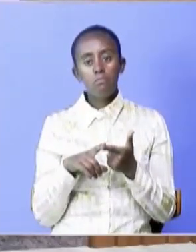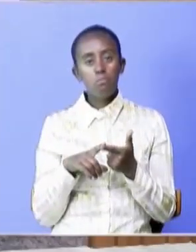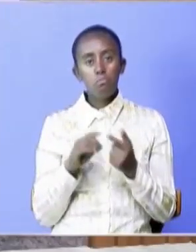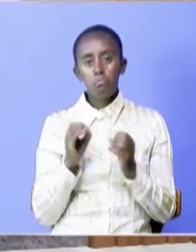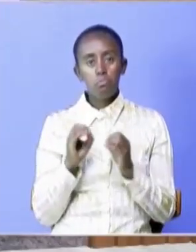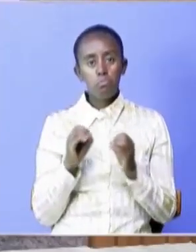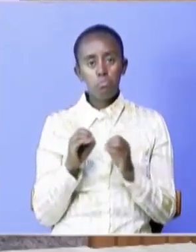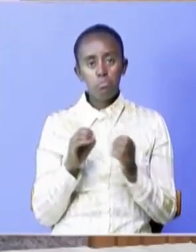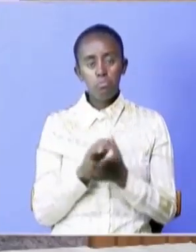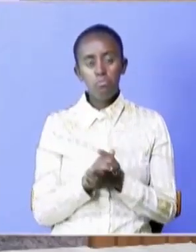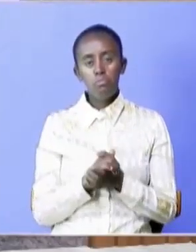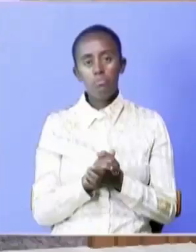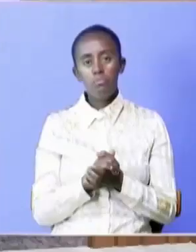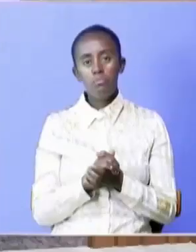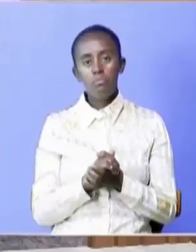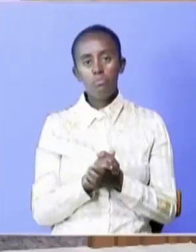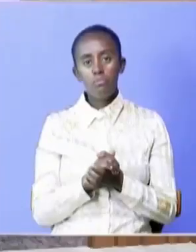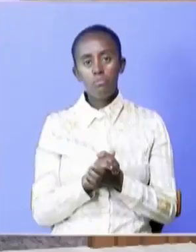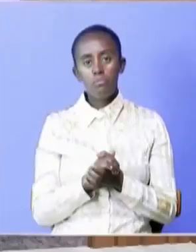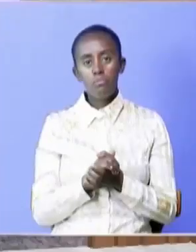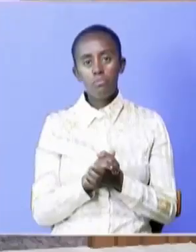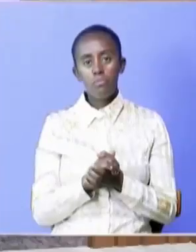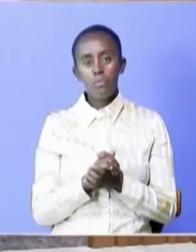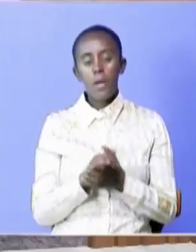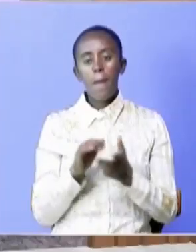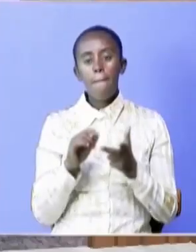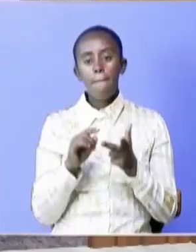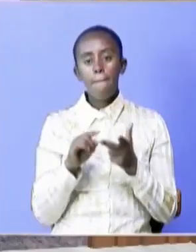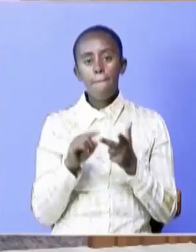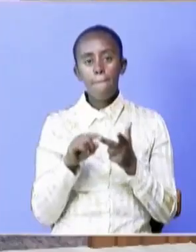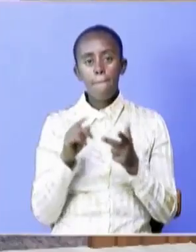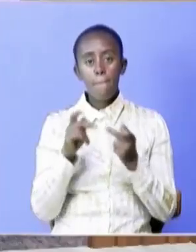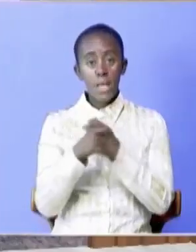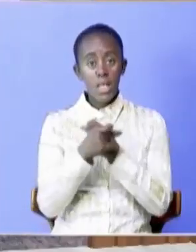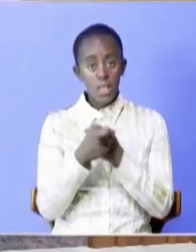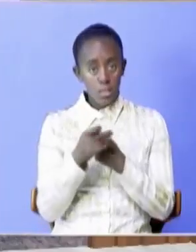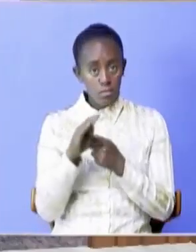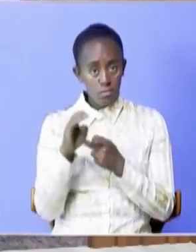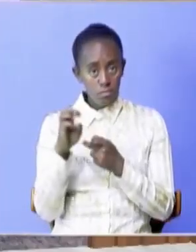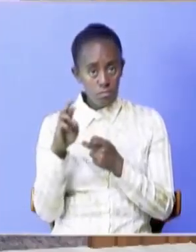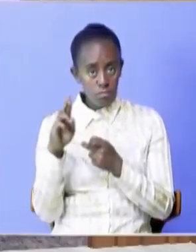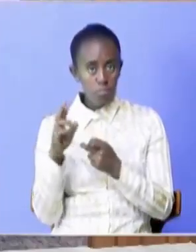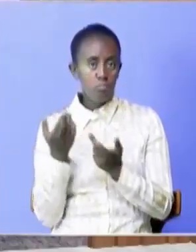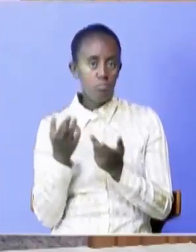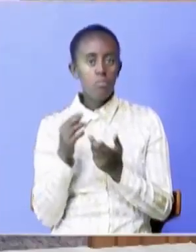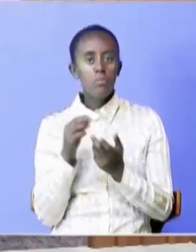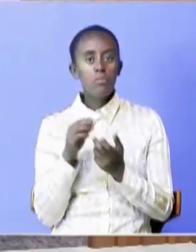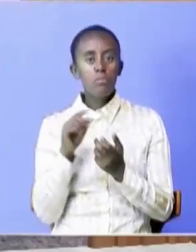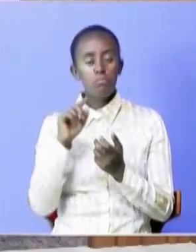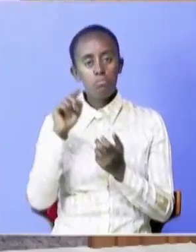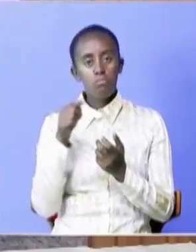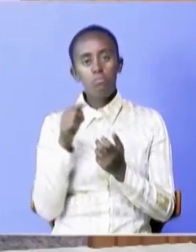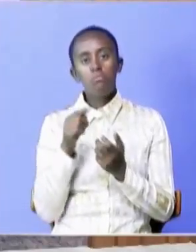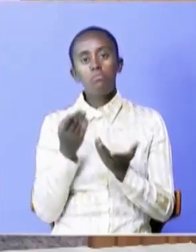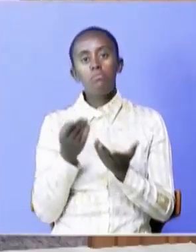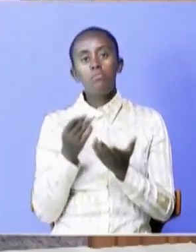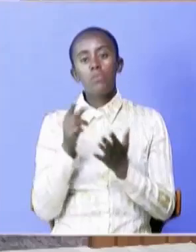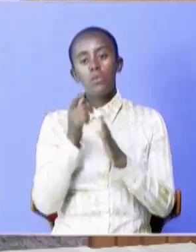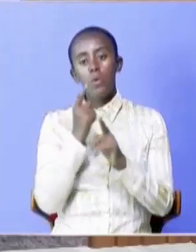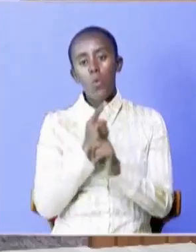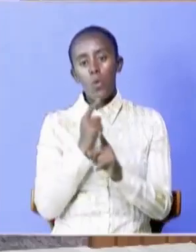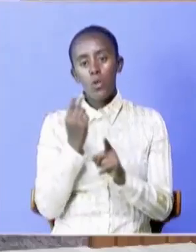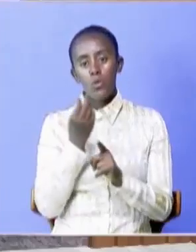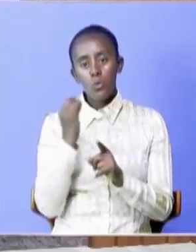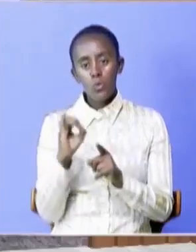need a comma. So and a bear at the zoo. So that is the correct use of the